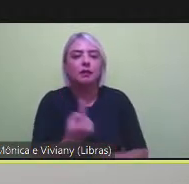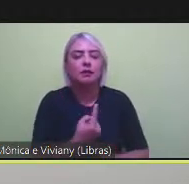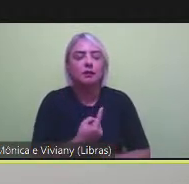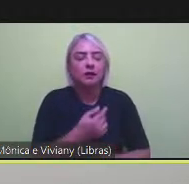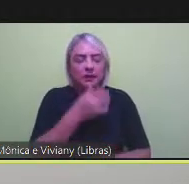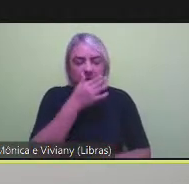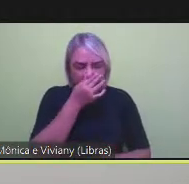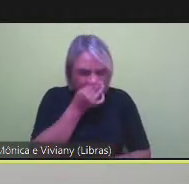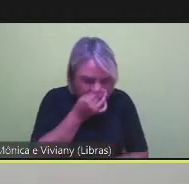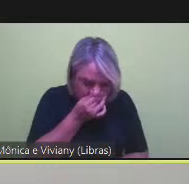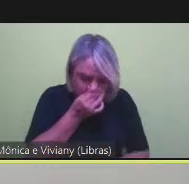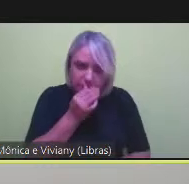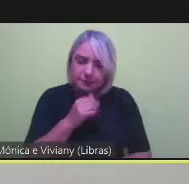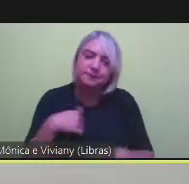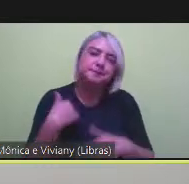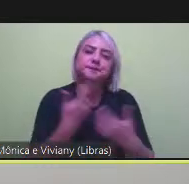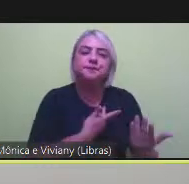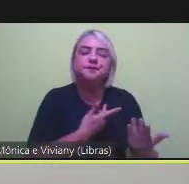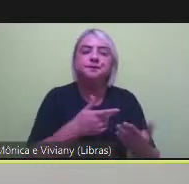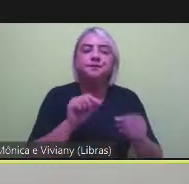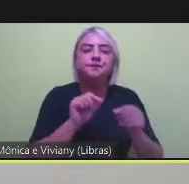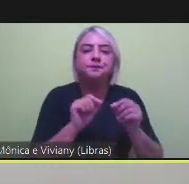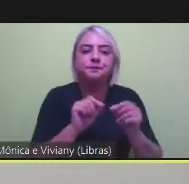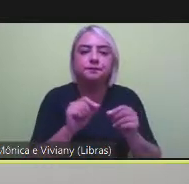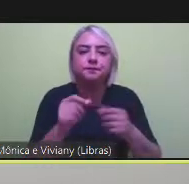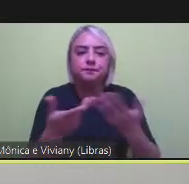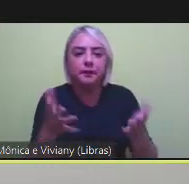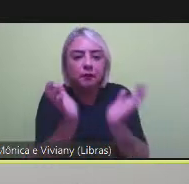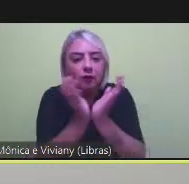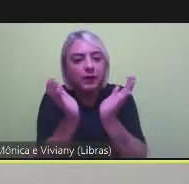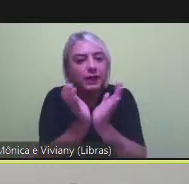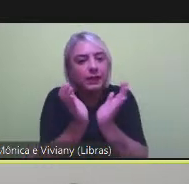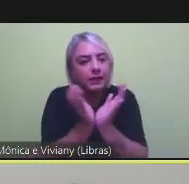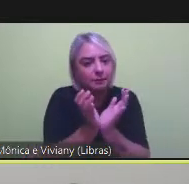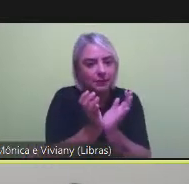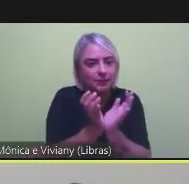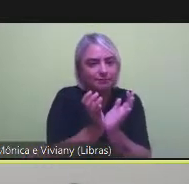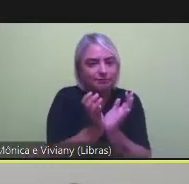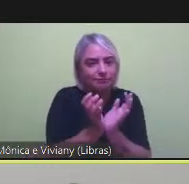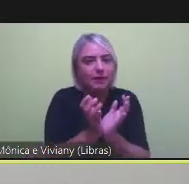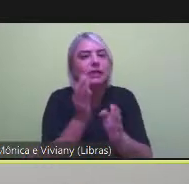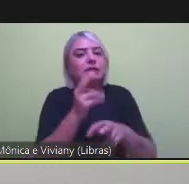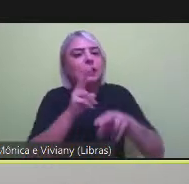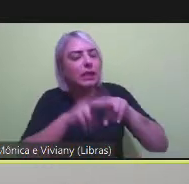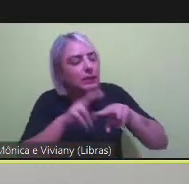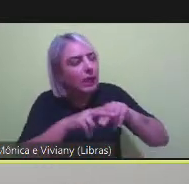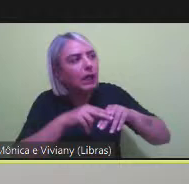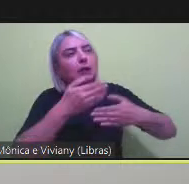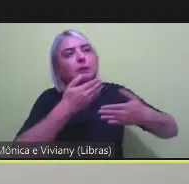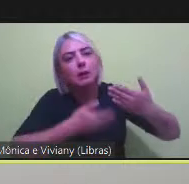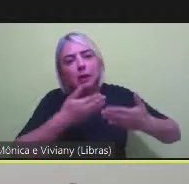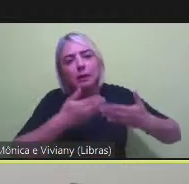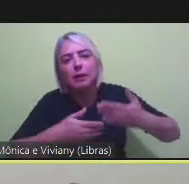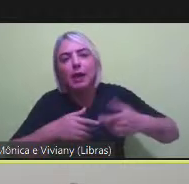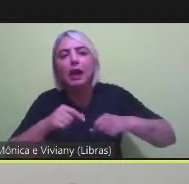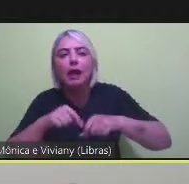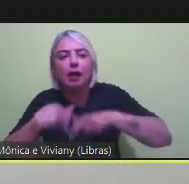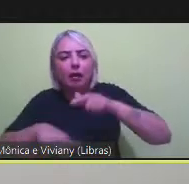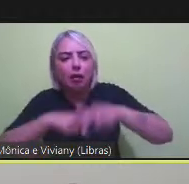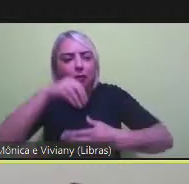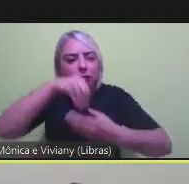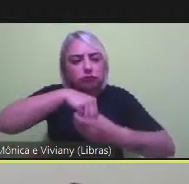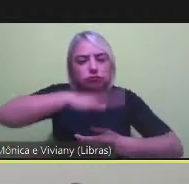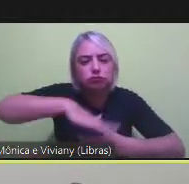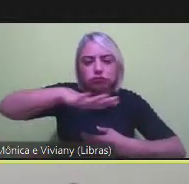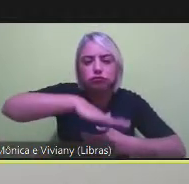in a long way, let's say. We had to stop, think about this as we were sitting in our group, we took the product